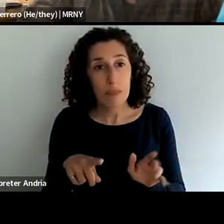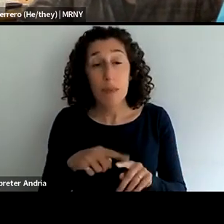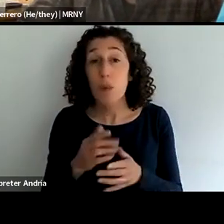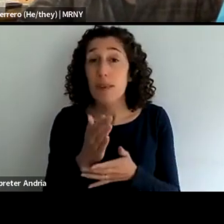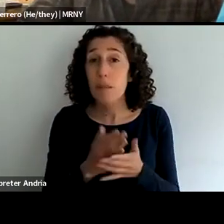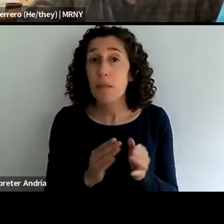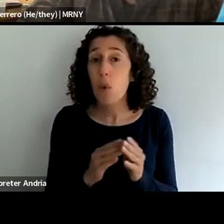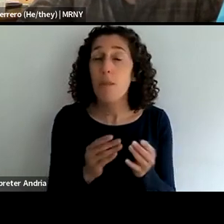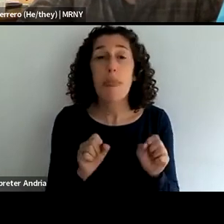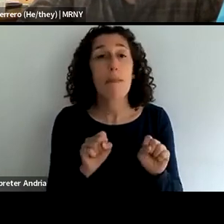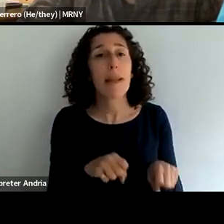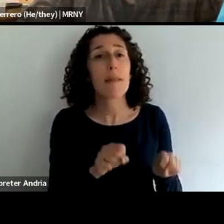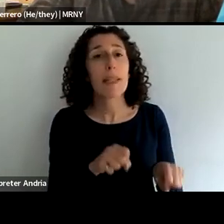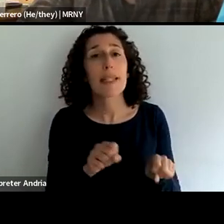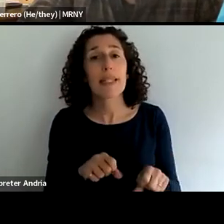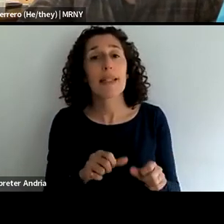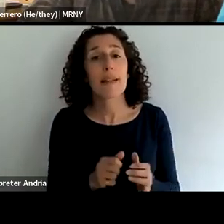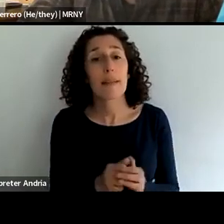possibilities.